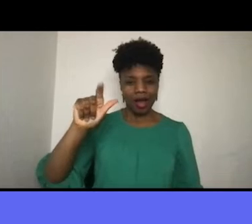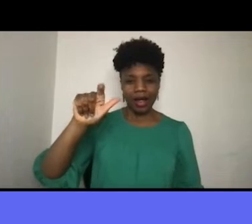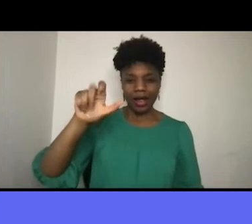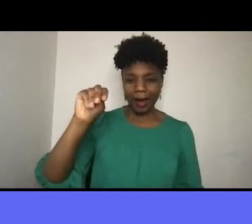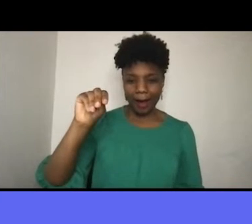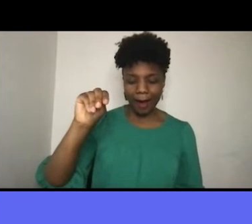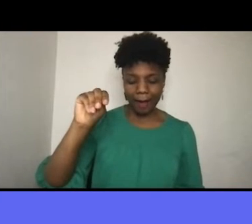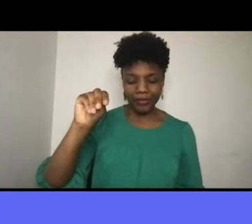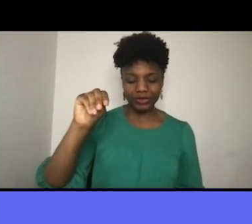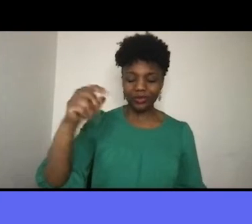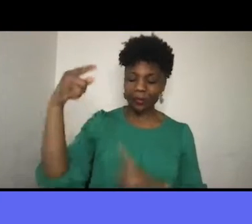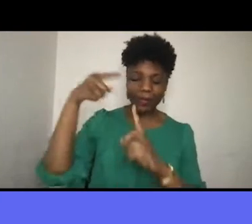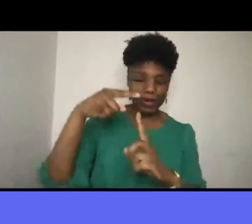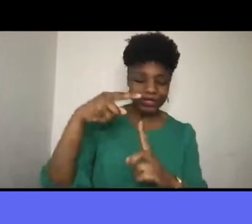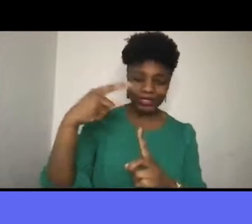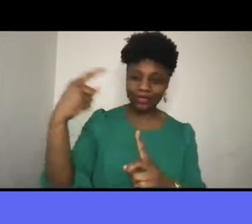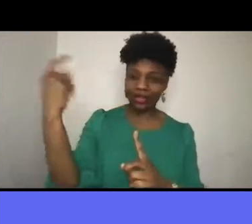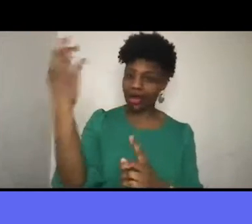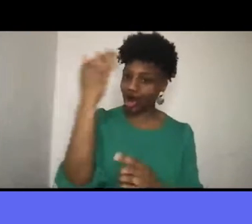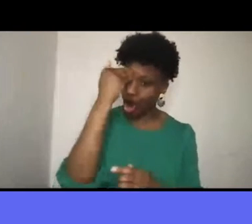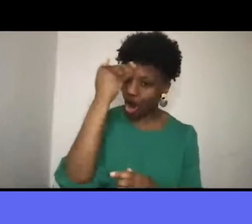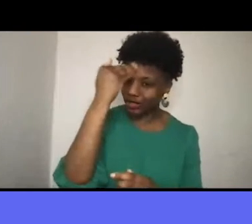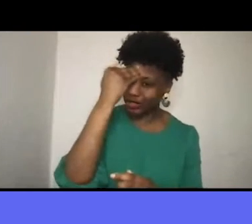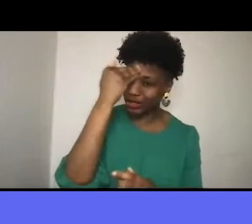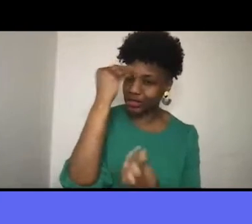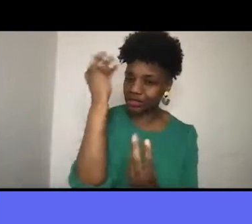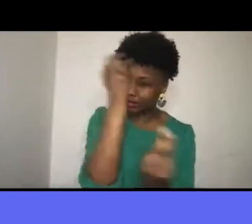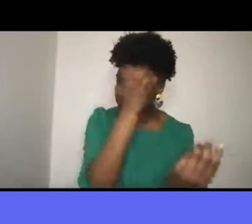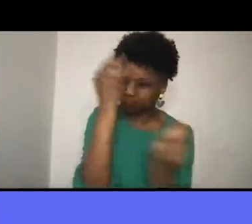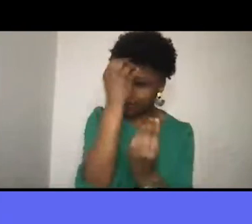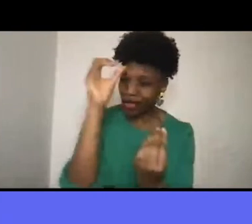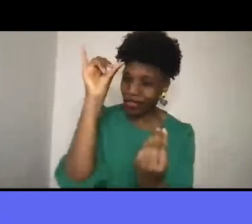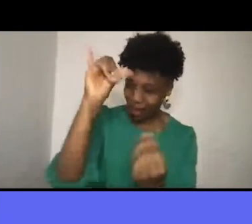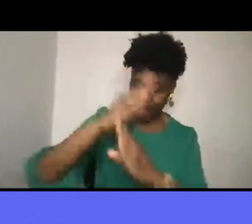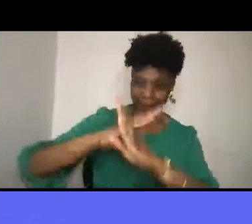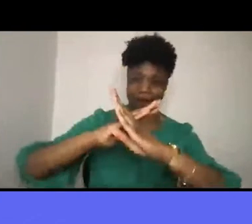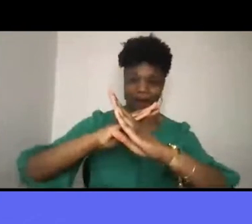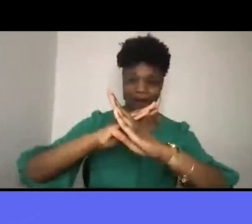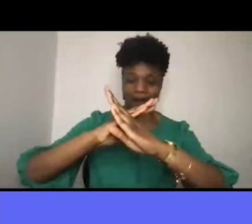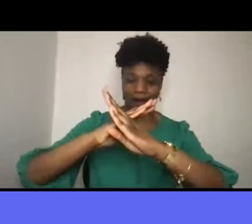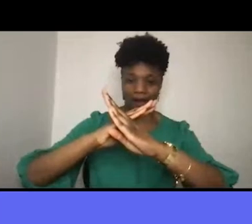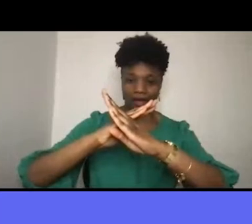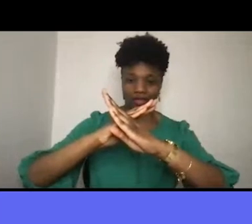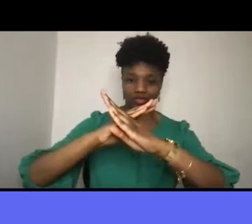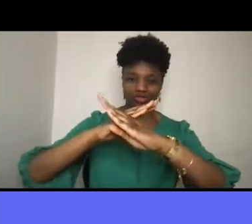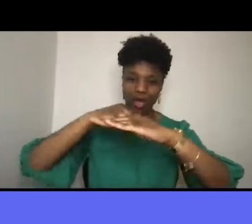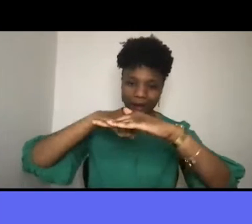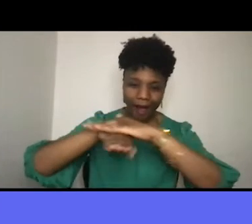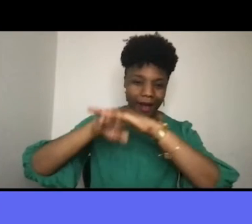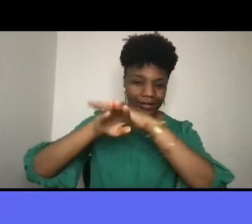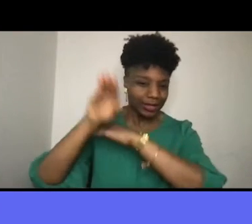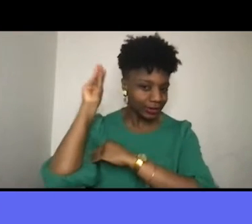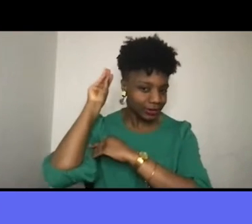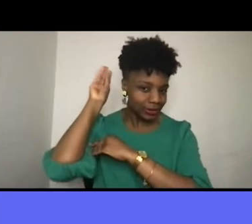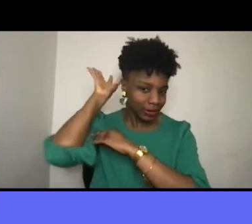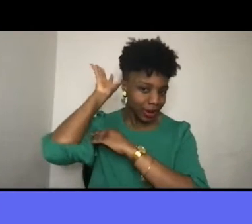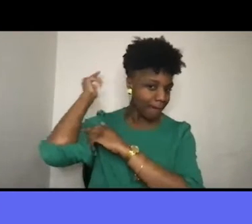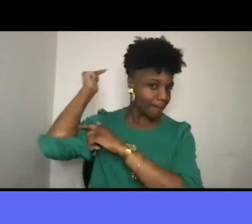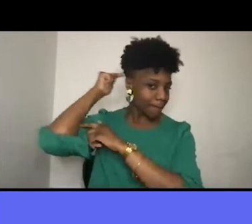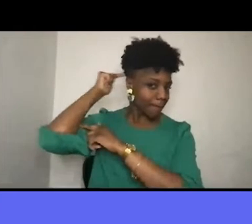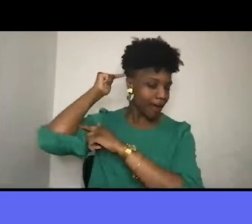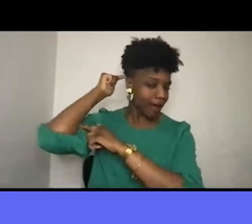conscious out the way because that's the block, right? That's what's in the way to access what we should or need to